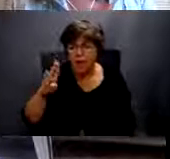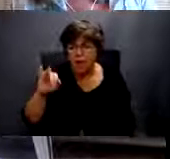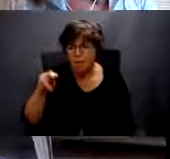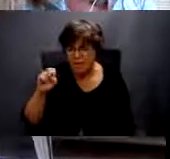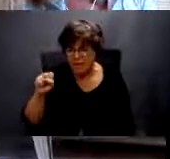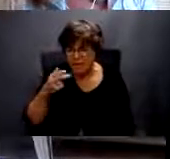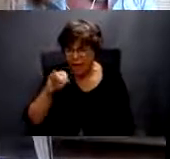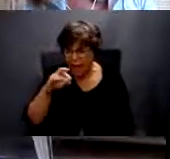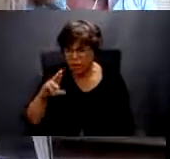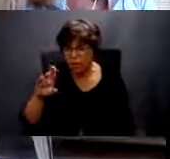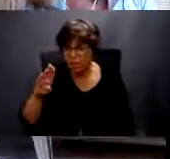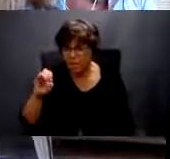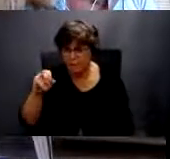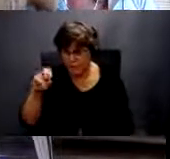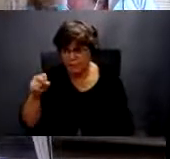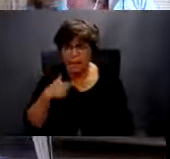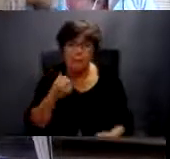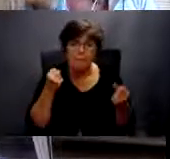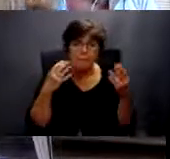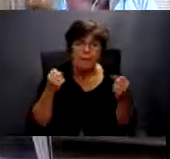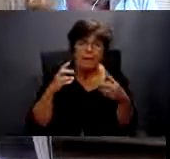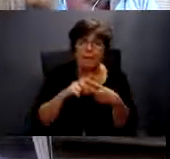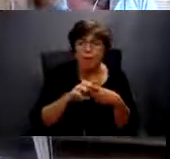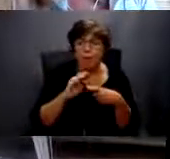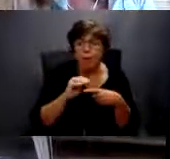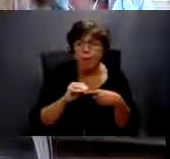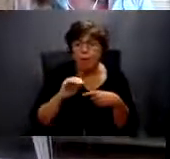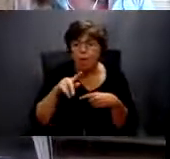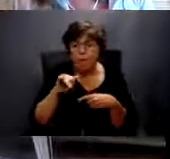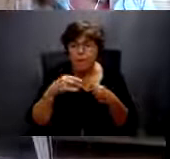marketing schemes. I know.